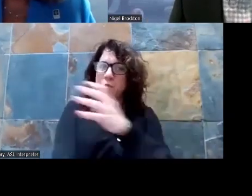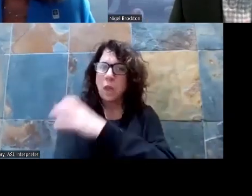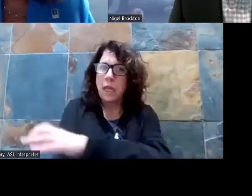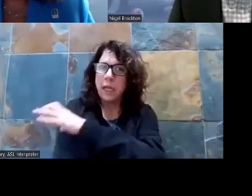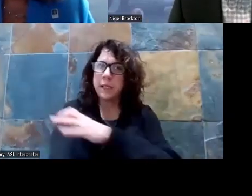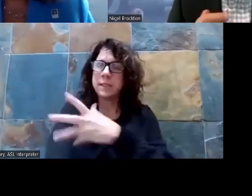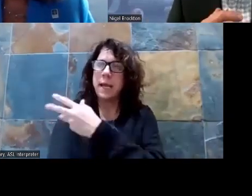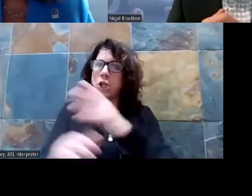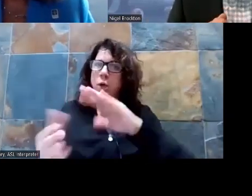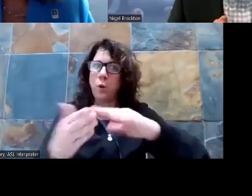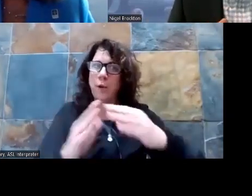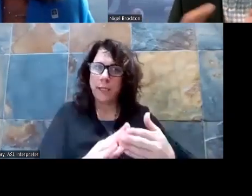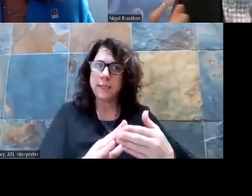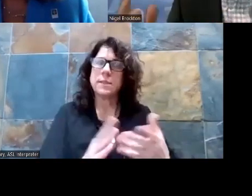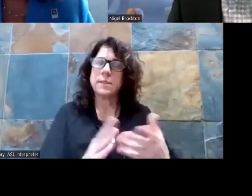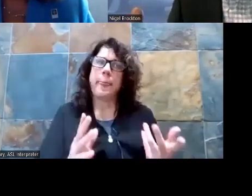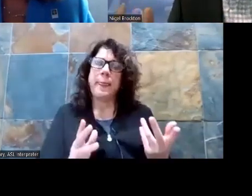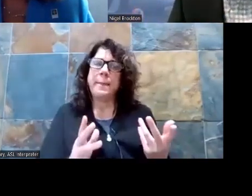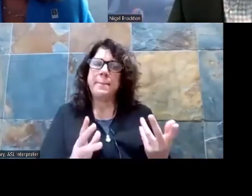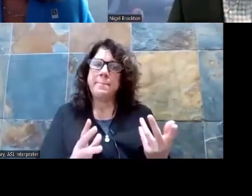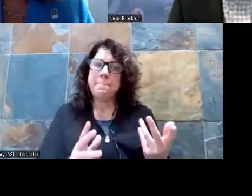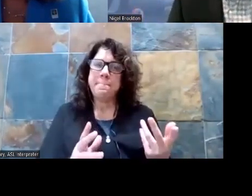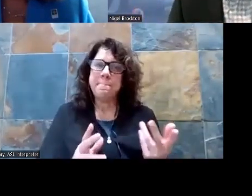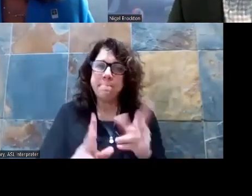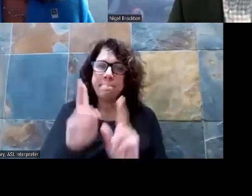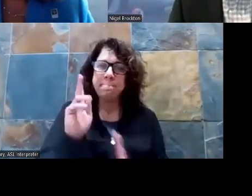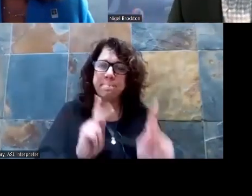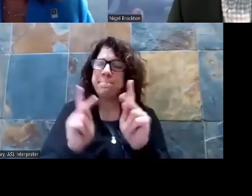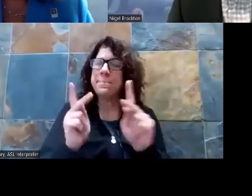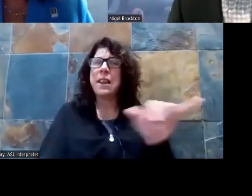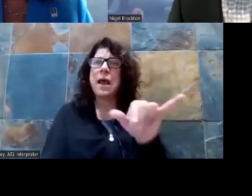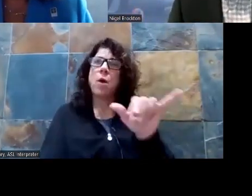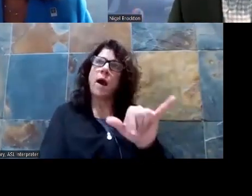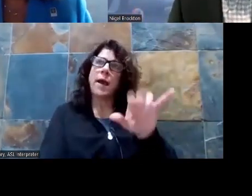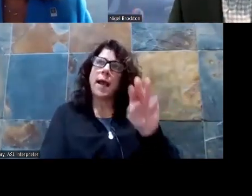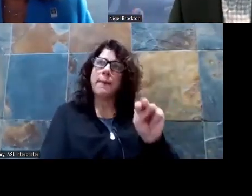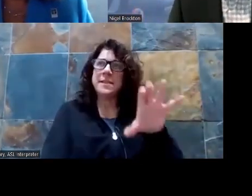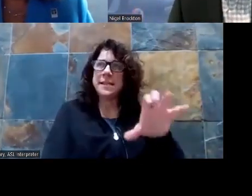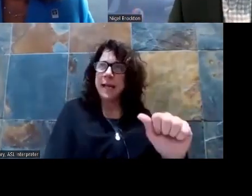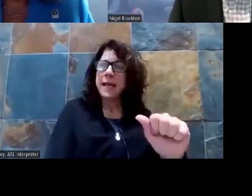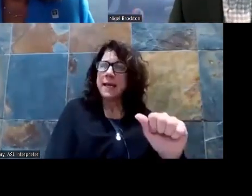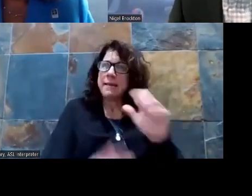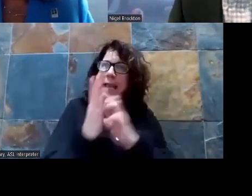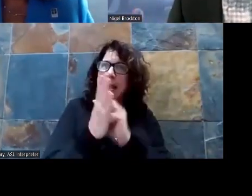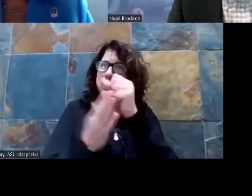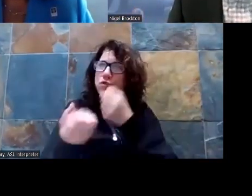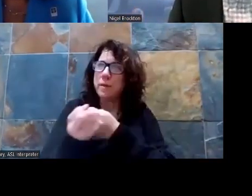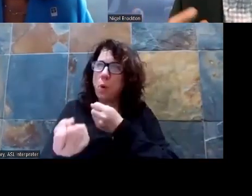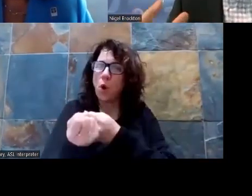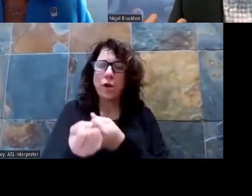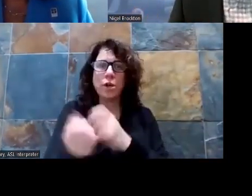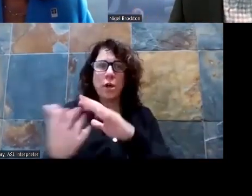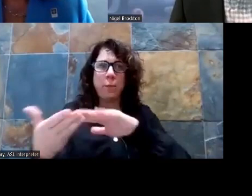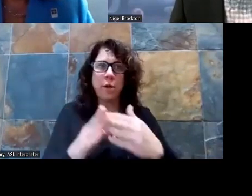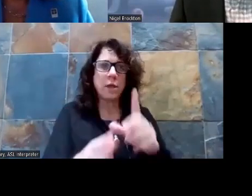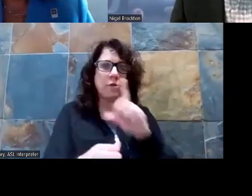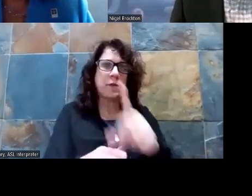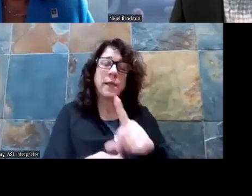with communities, people like the YMCA, the cancer support community. So it's